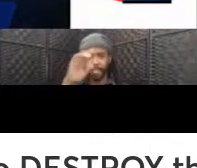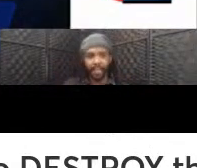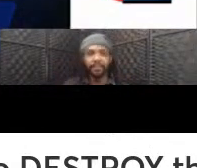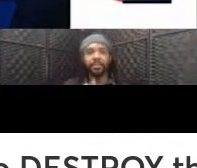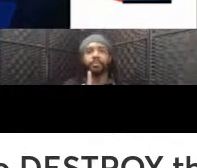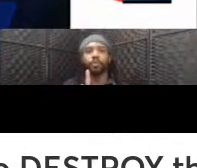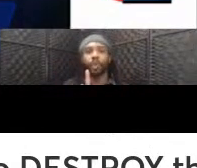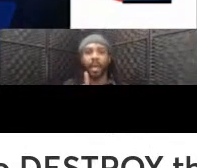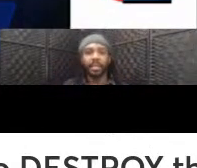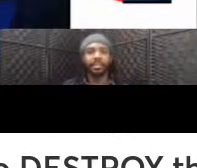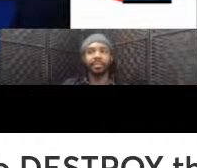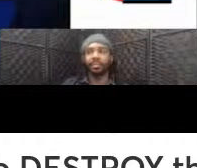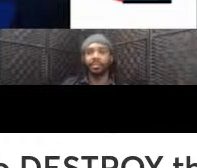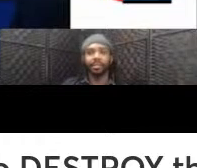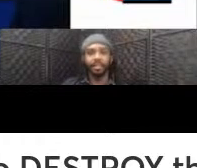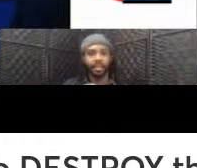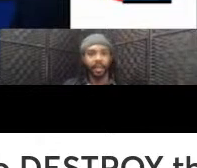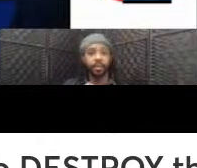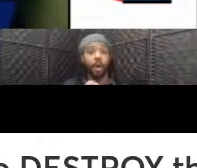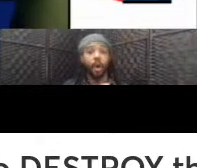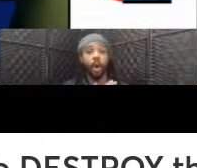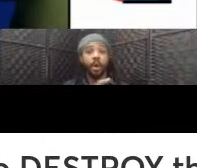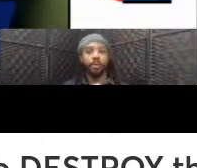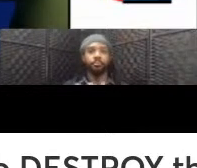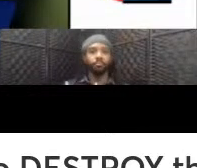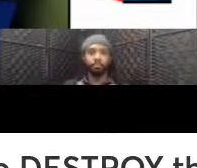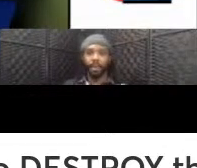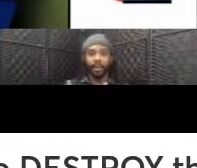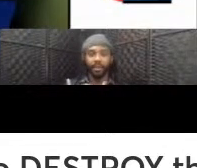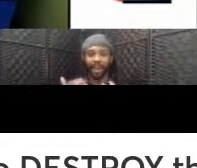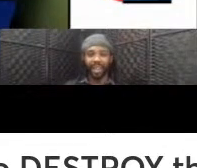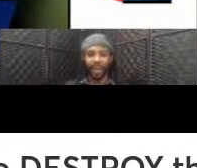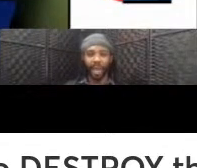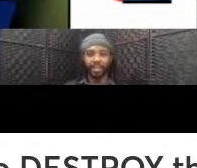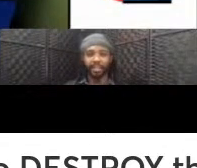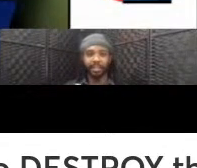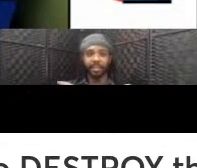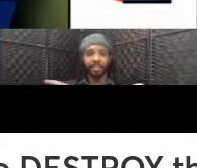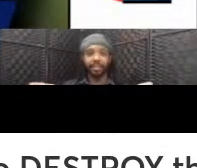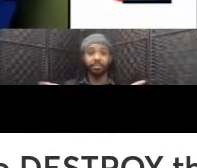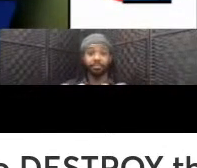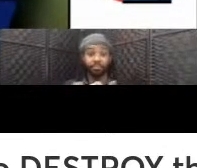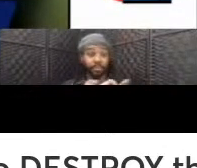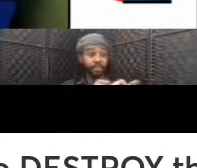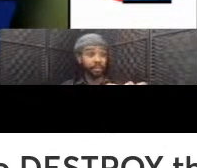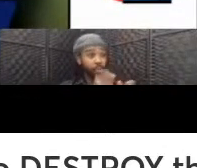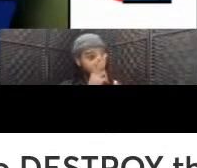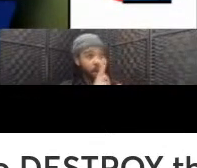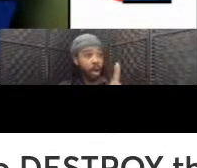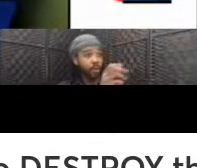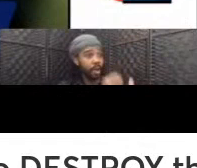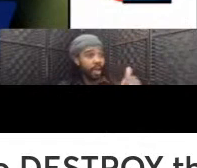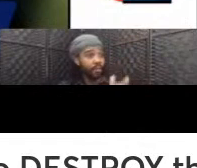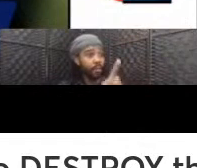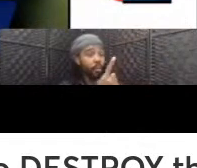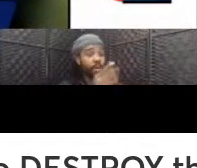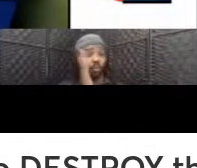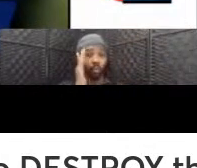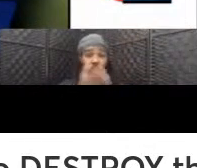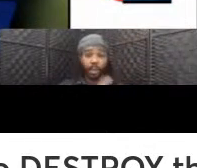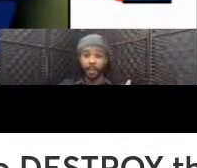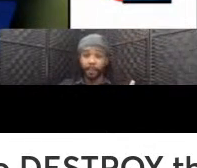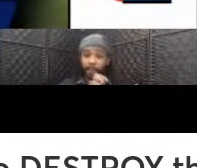societies. Our nation is at a fork in the road. Will we continue to honor the dignity of everyone? Will we empower